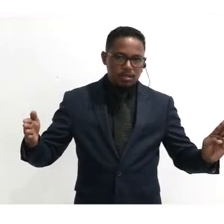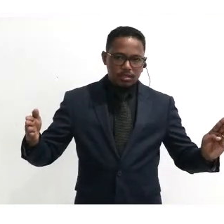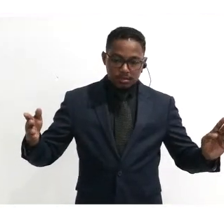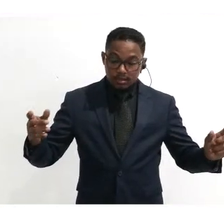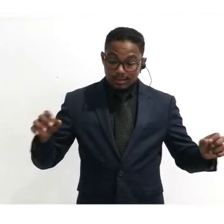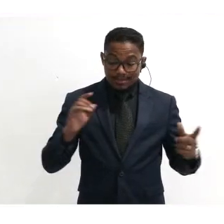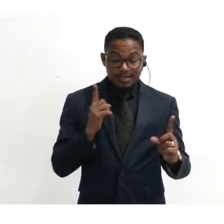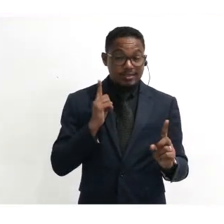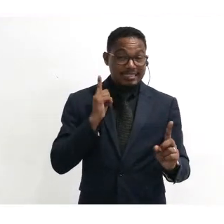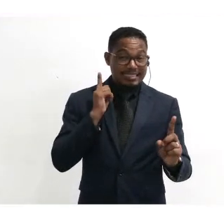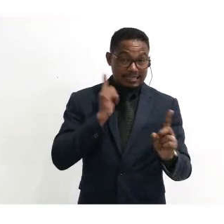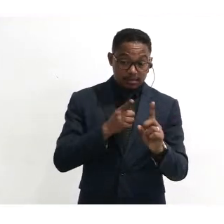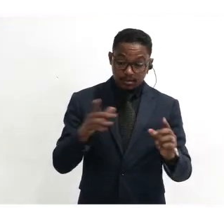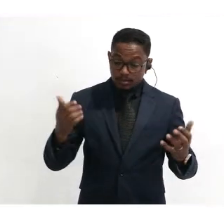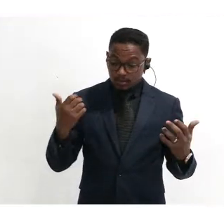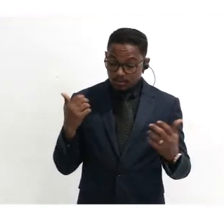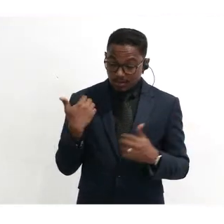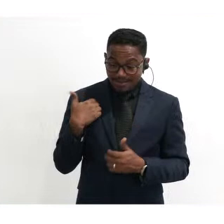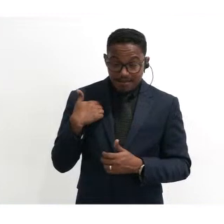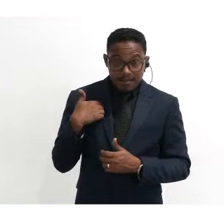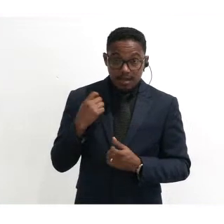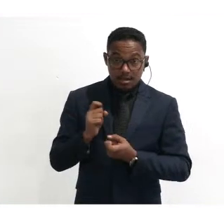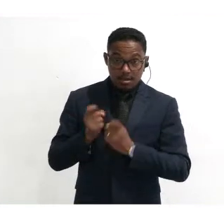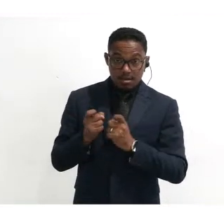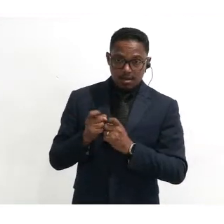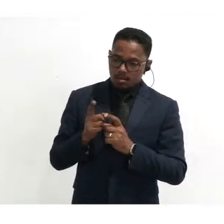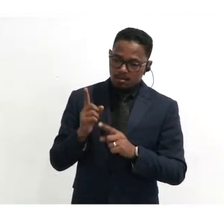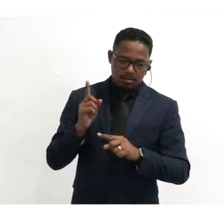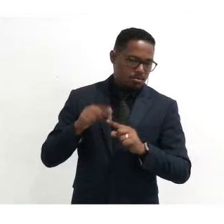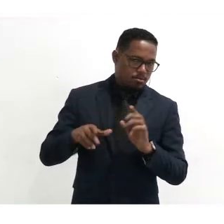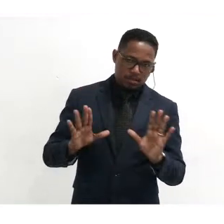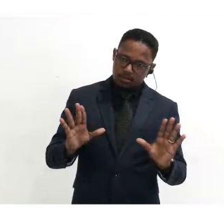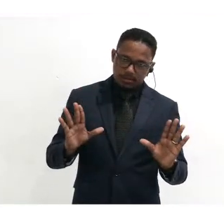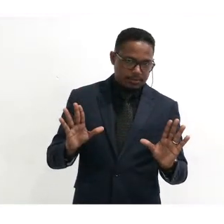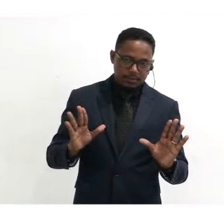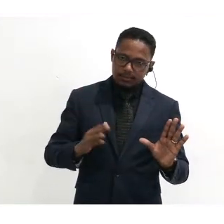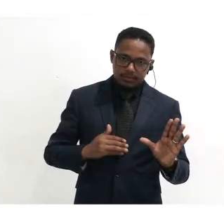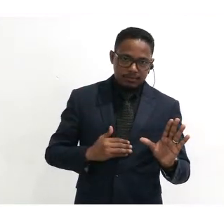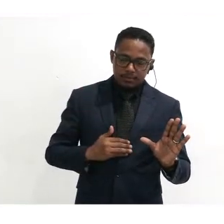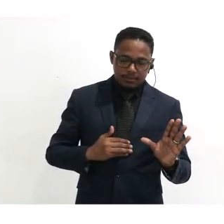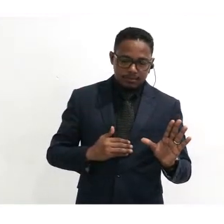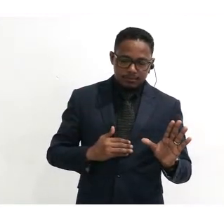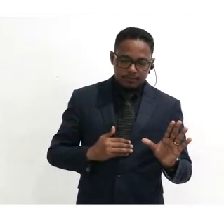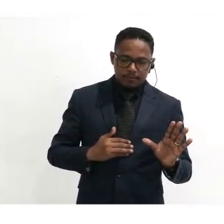purpose. So it really kind of depends on